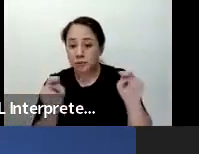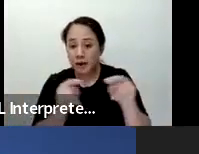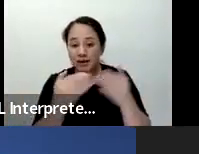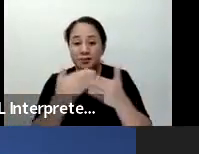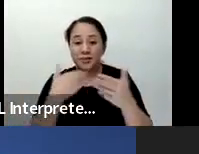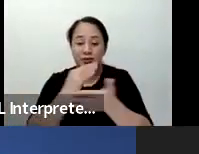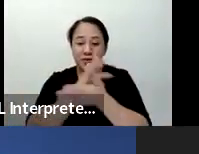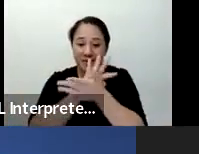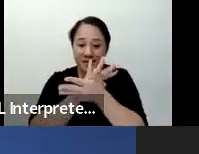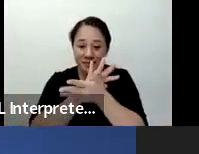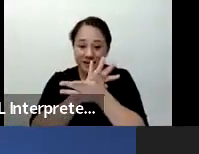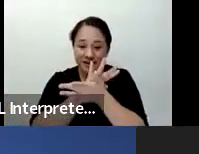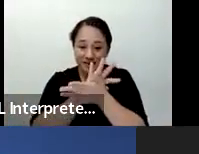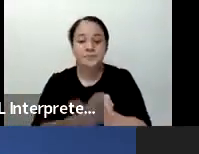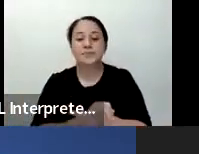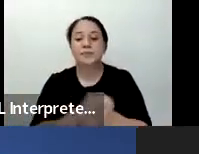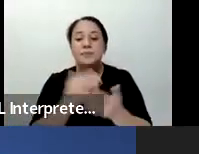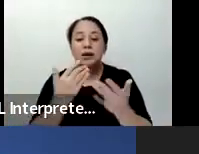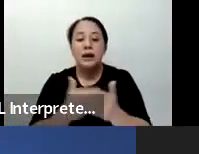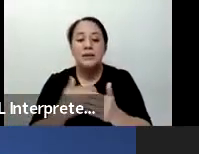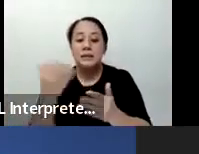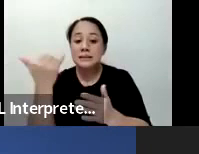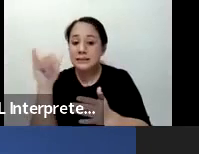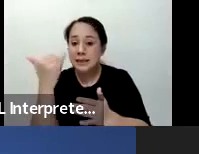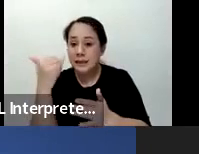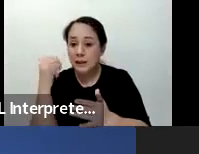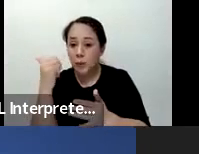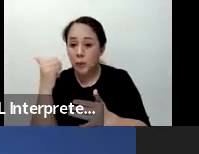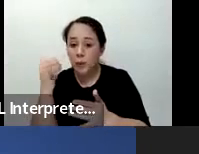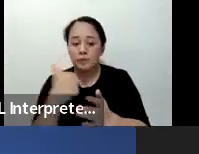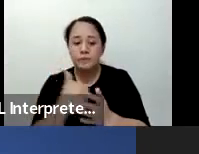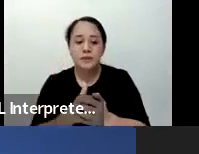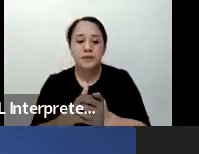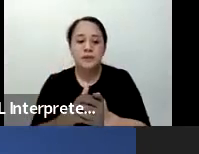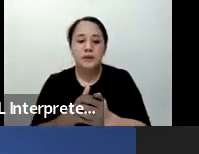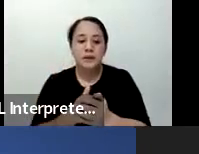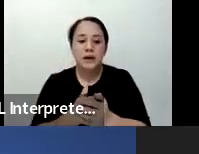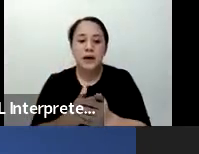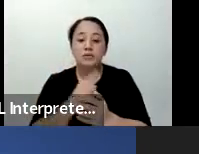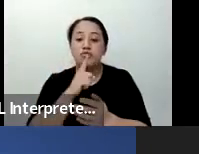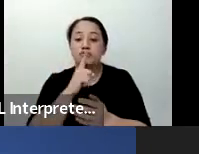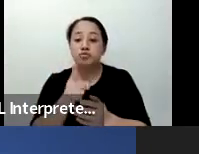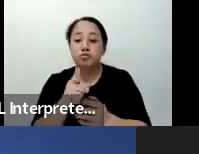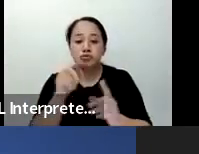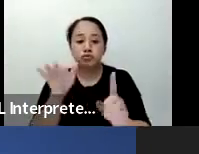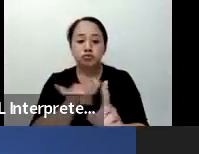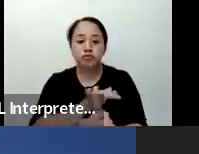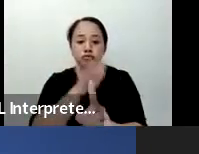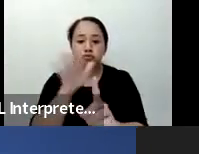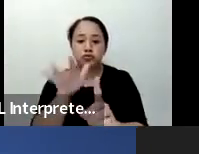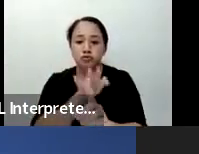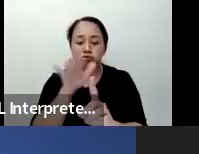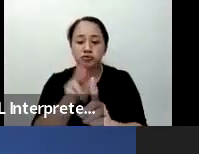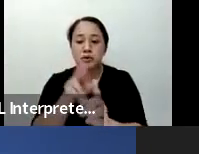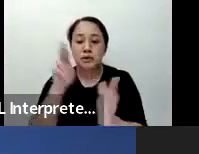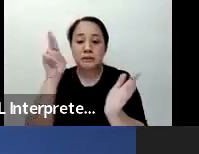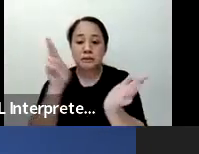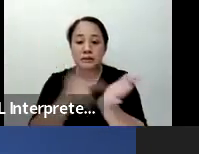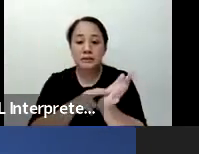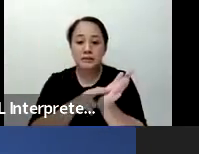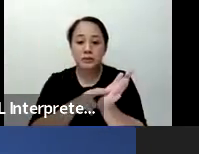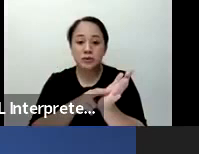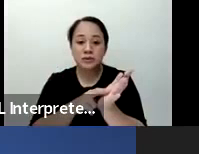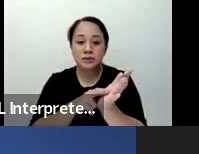pre-pandemic conditions. And then the yellow figure is the actual observed registered deaths.